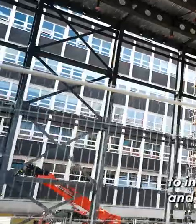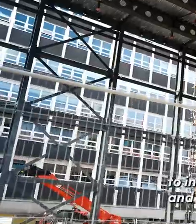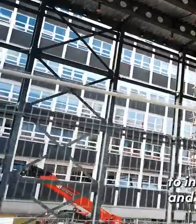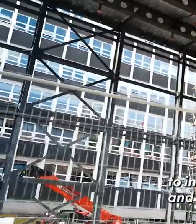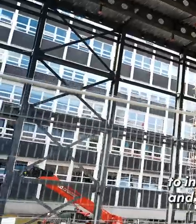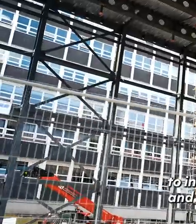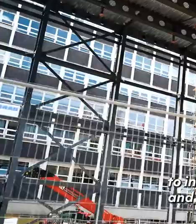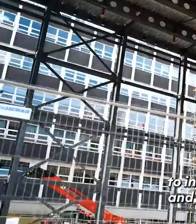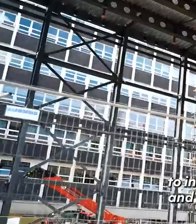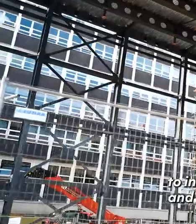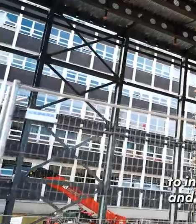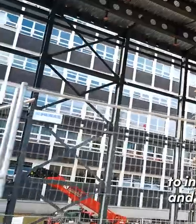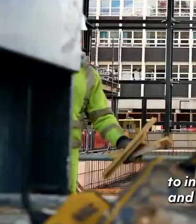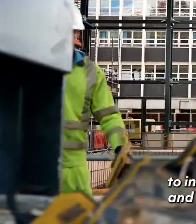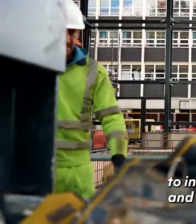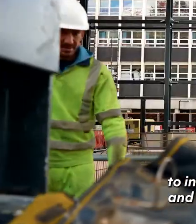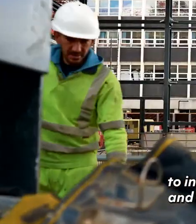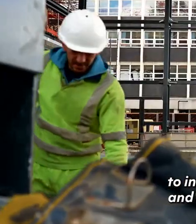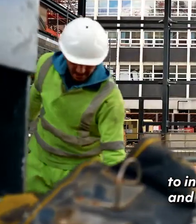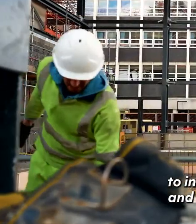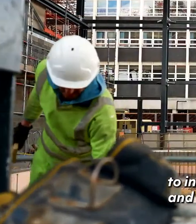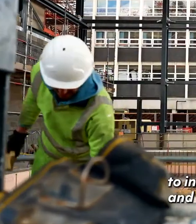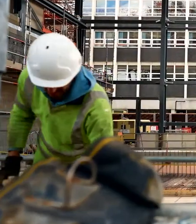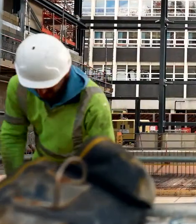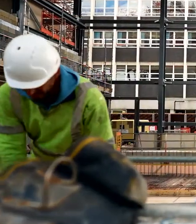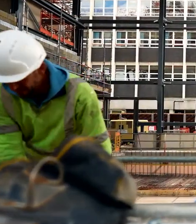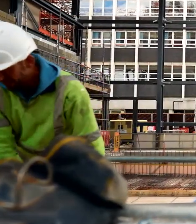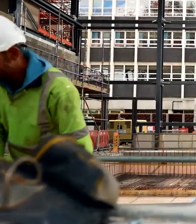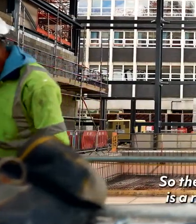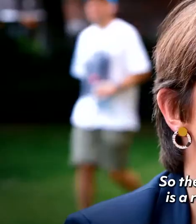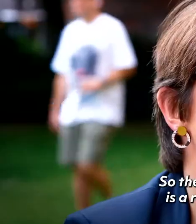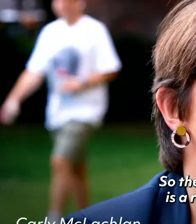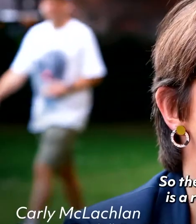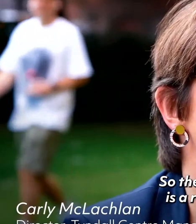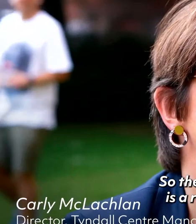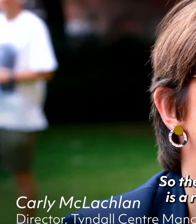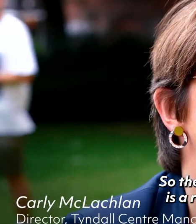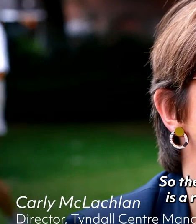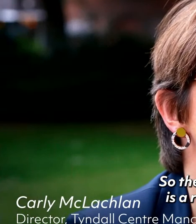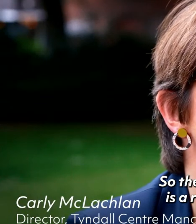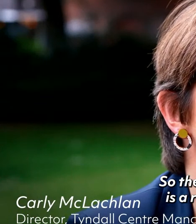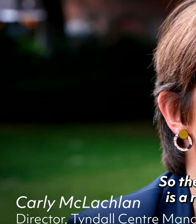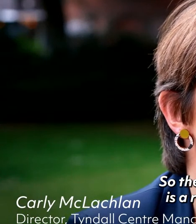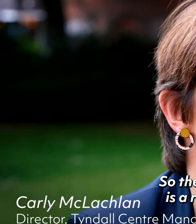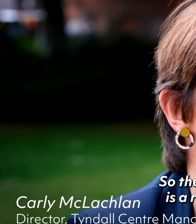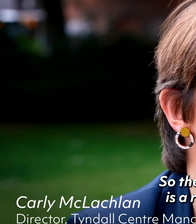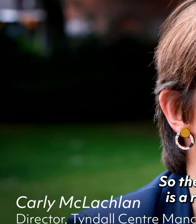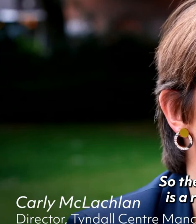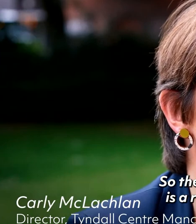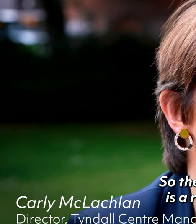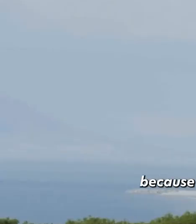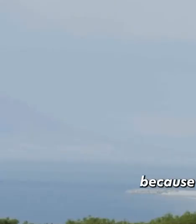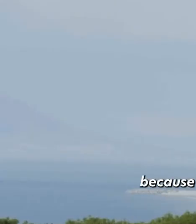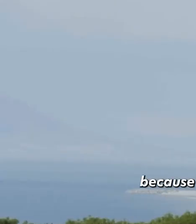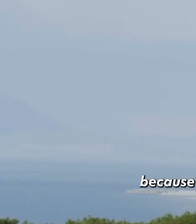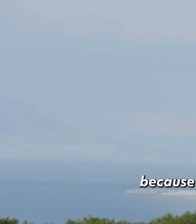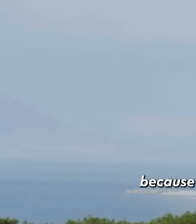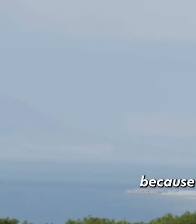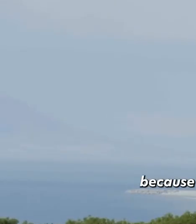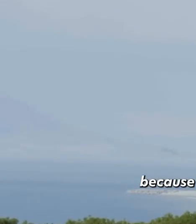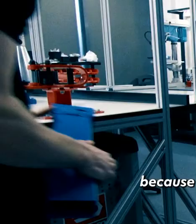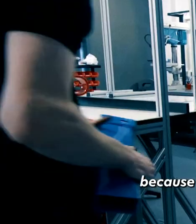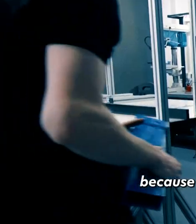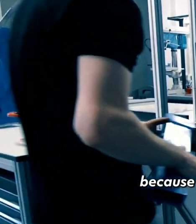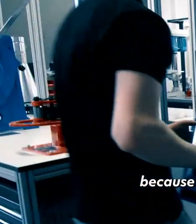to innovate much more quickly and bring things to the market. So the Energy Innovation Agency is a really exciting development because it's